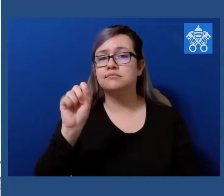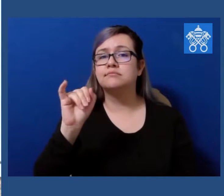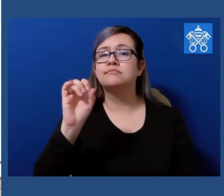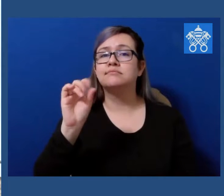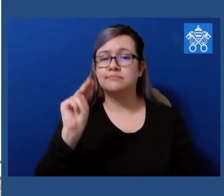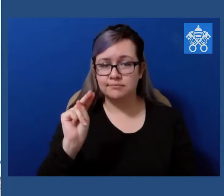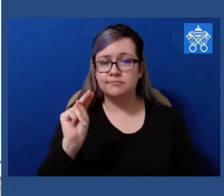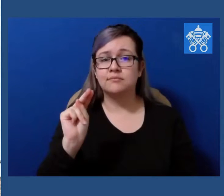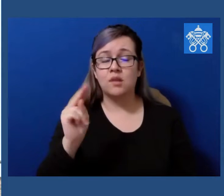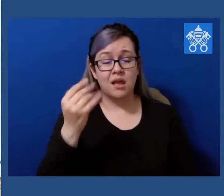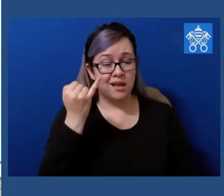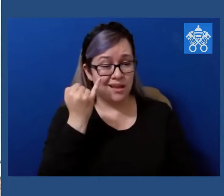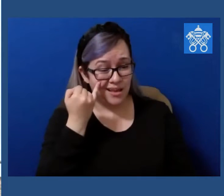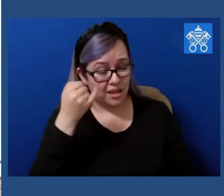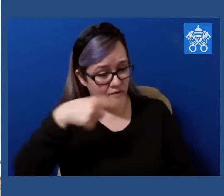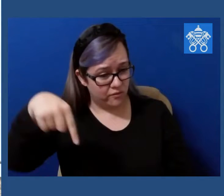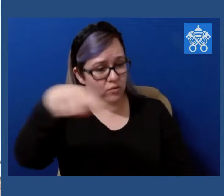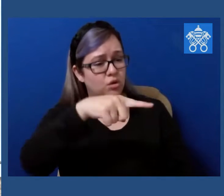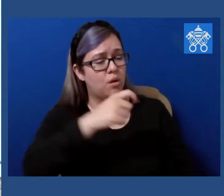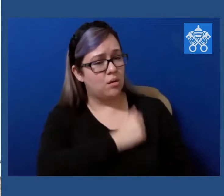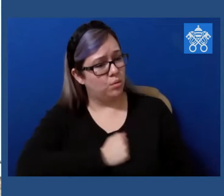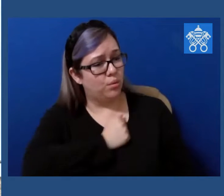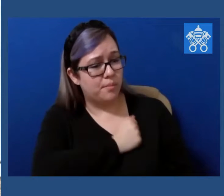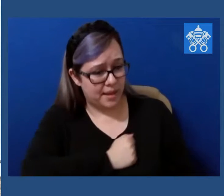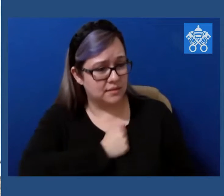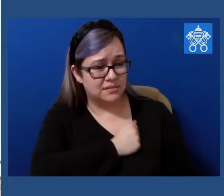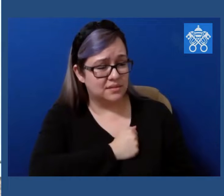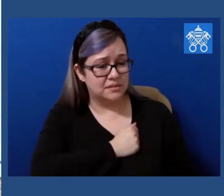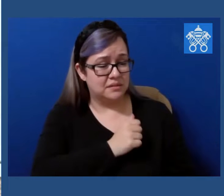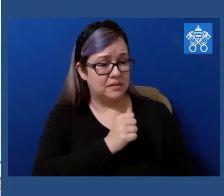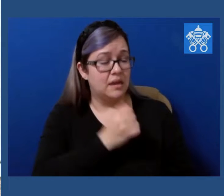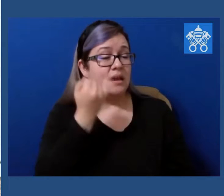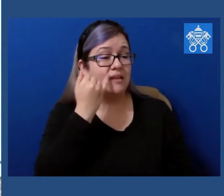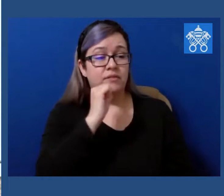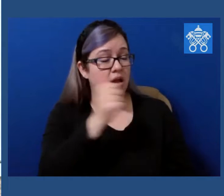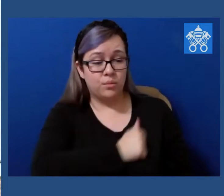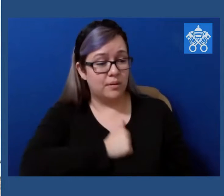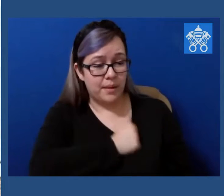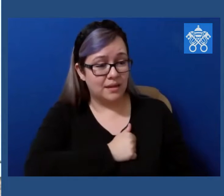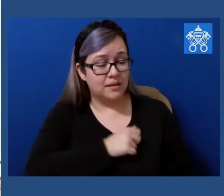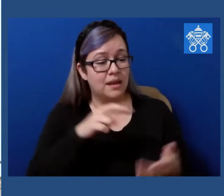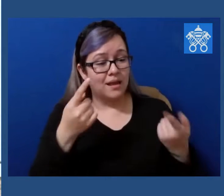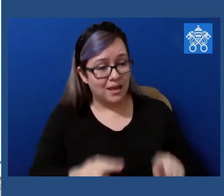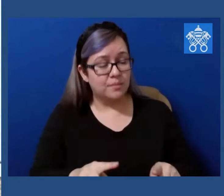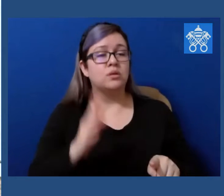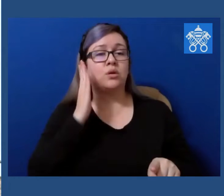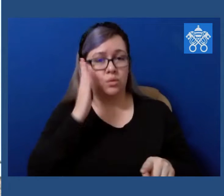He says, unless you repent, you will all likewise perish.